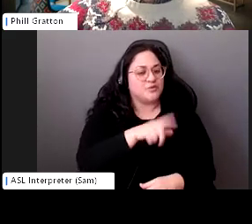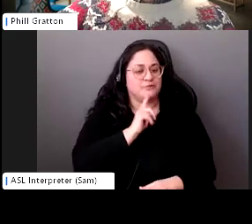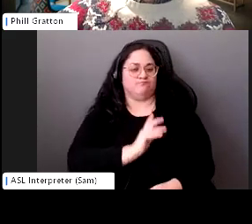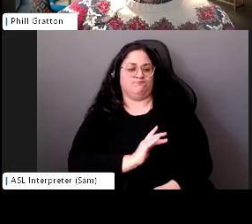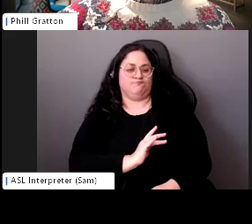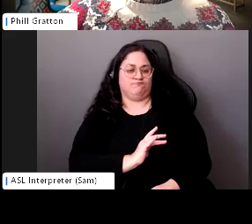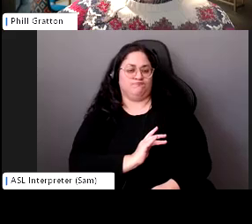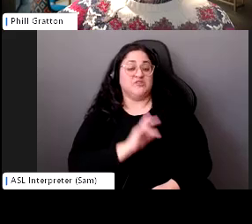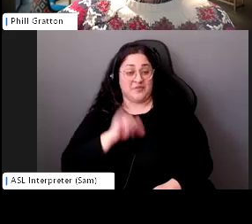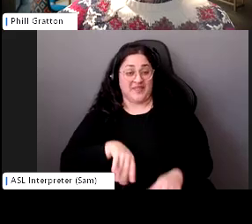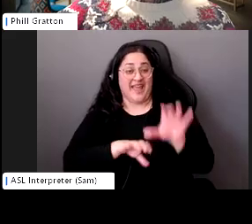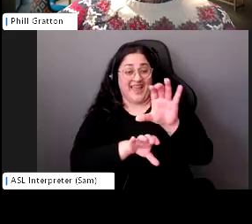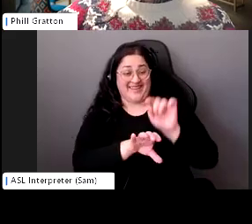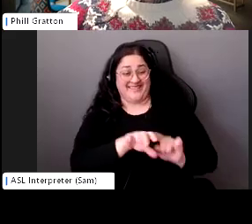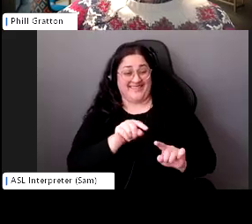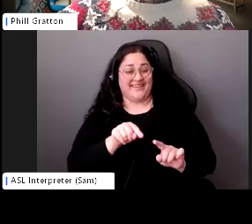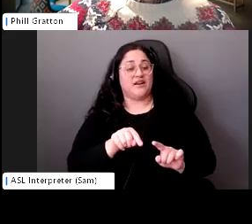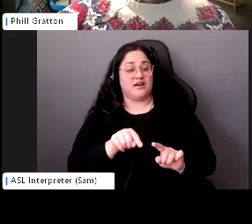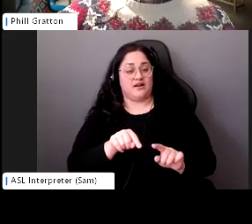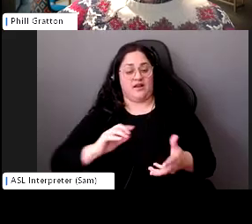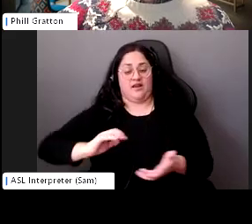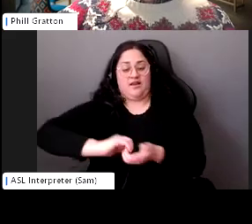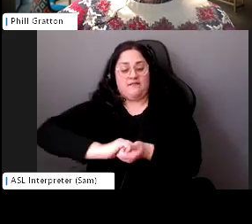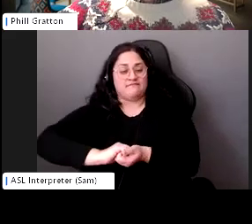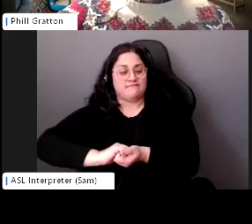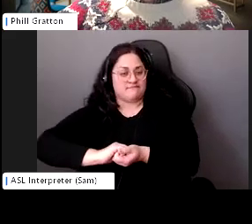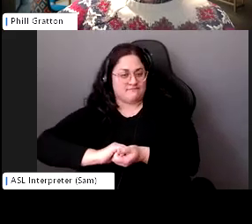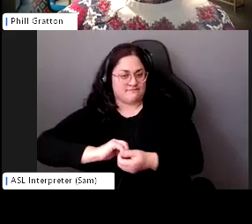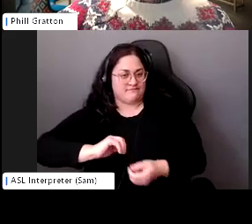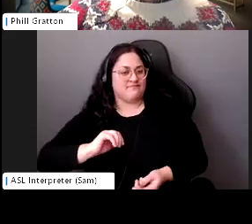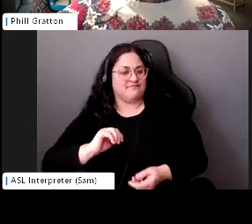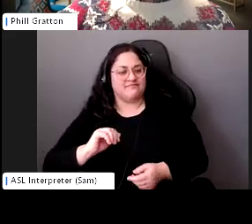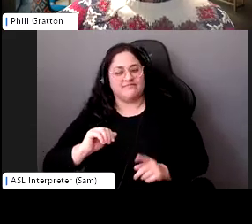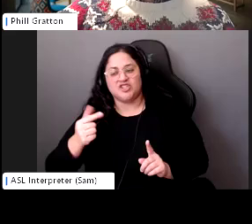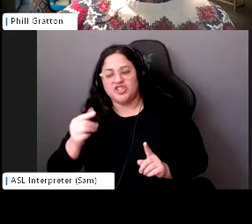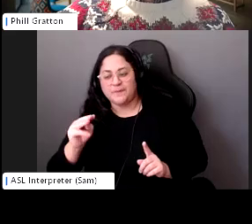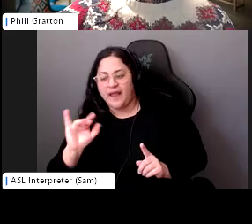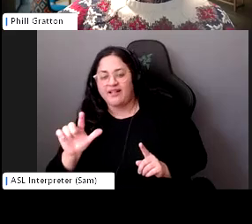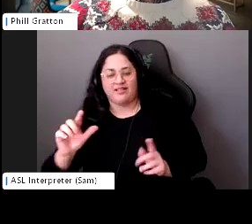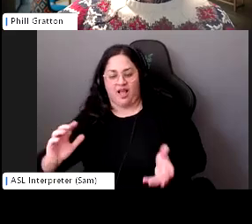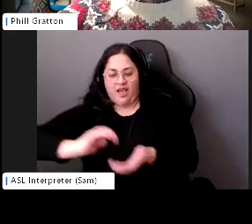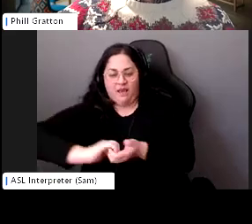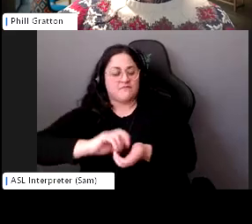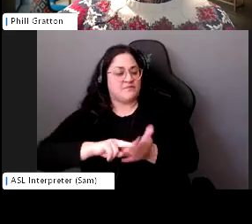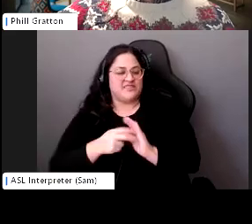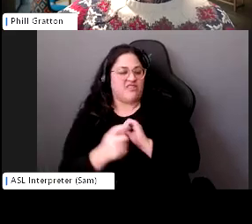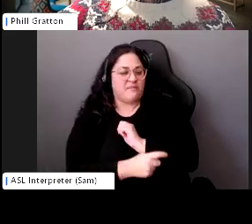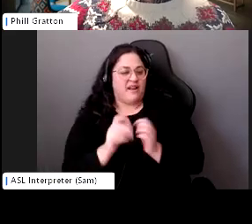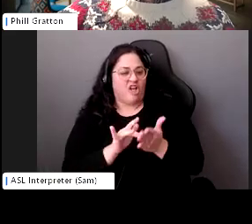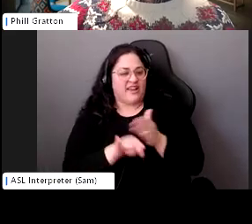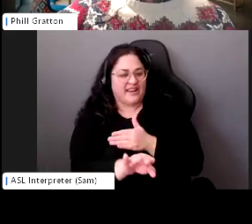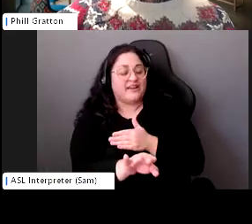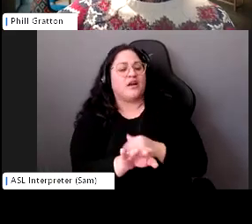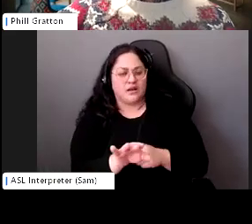or third-party authentication. Very secure. You don't have to remember new information. And again, you use